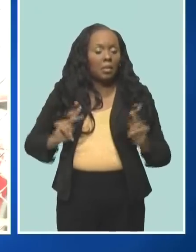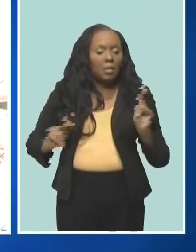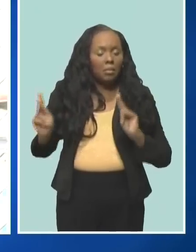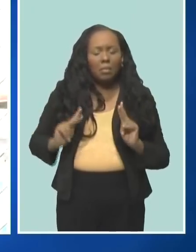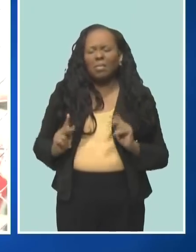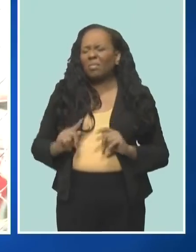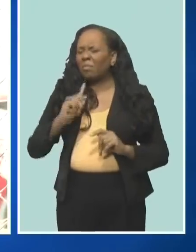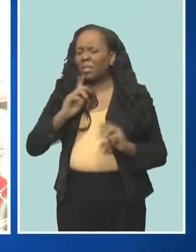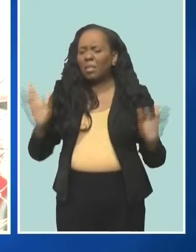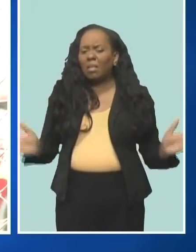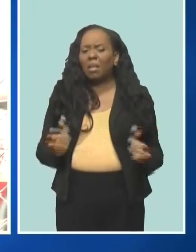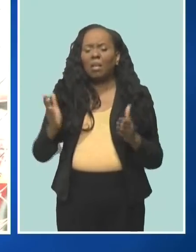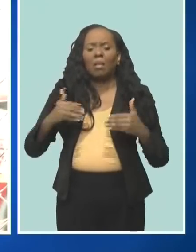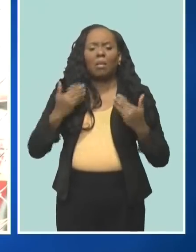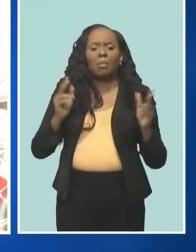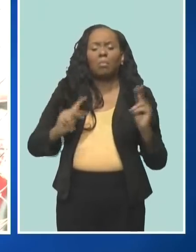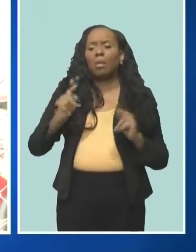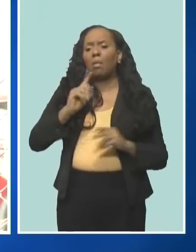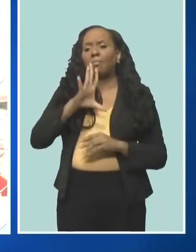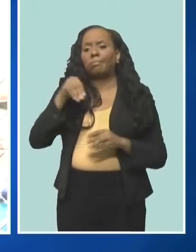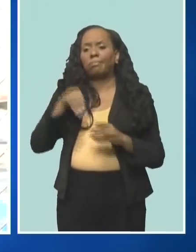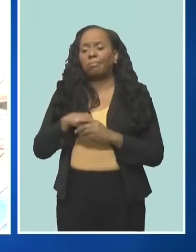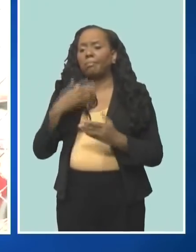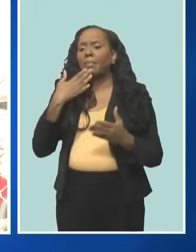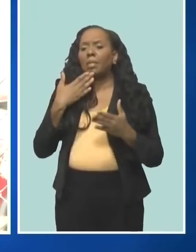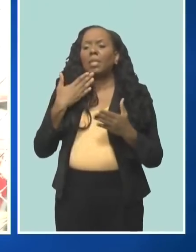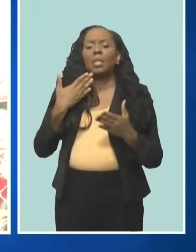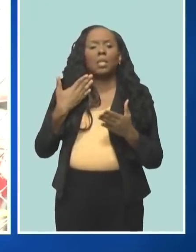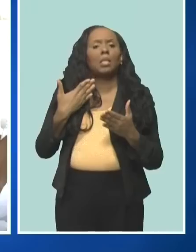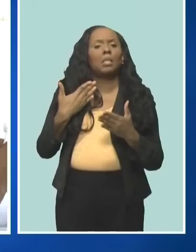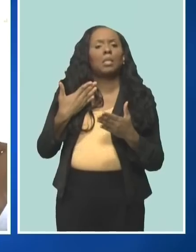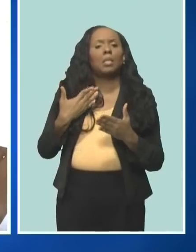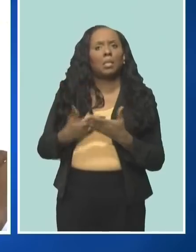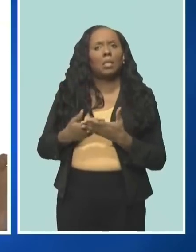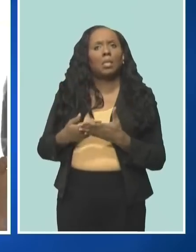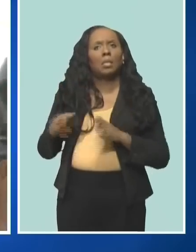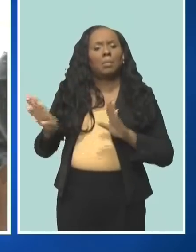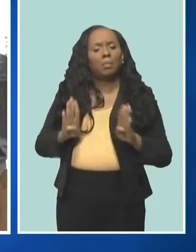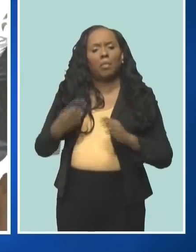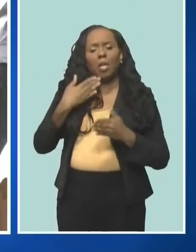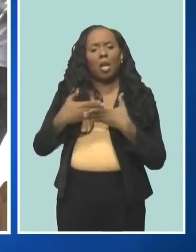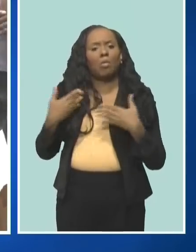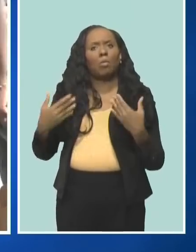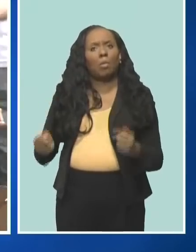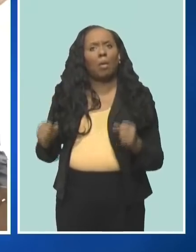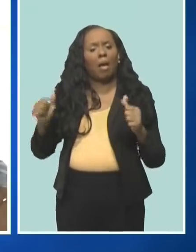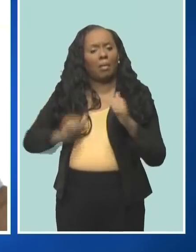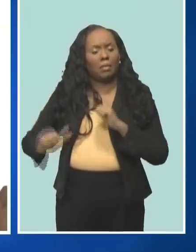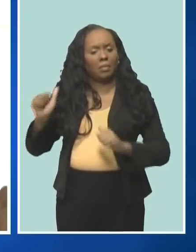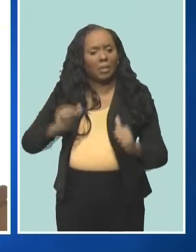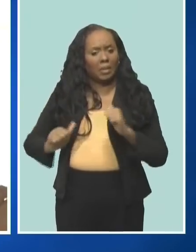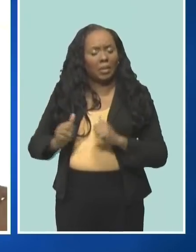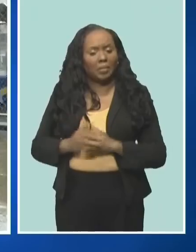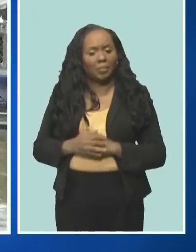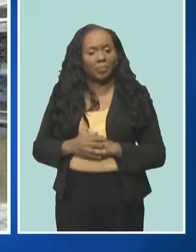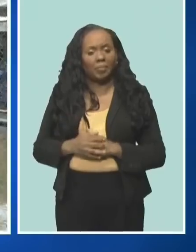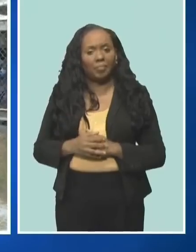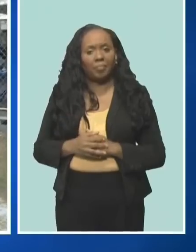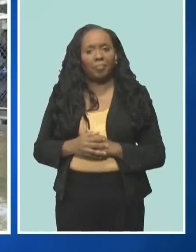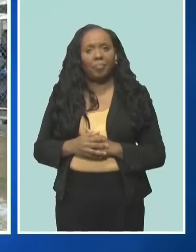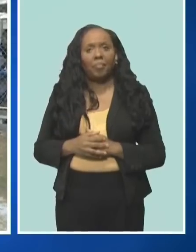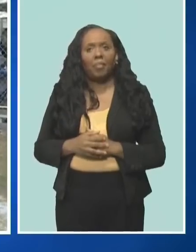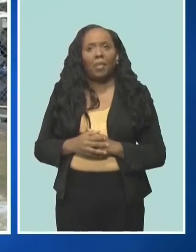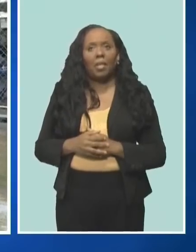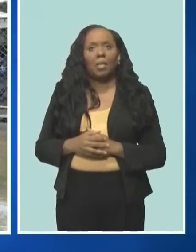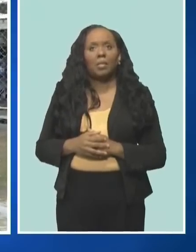youth, to engage in wholesome activities. Member of Parliament for the city, Corey Lane, says projects